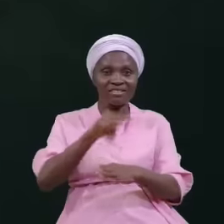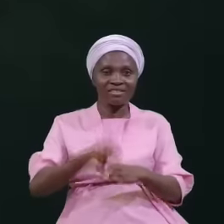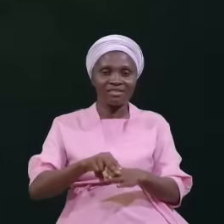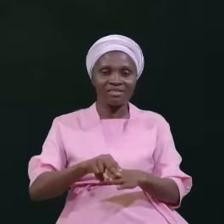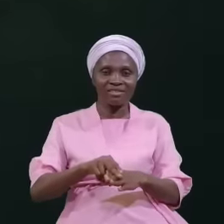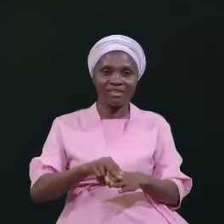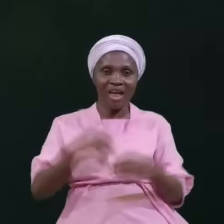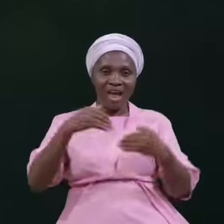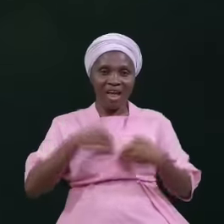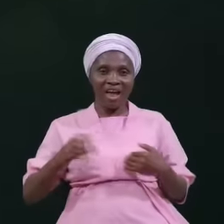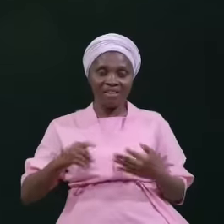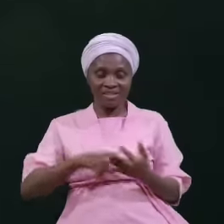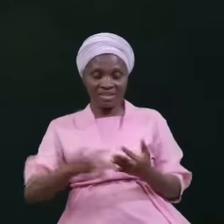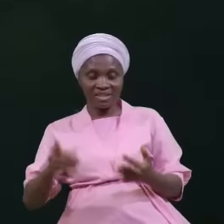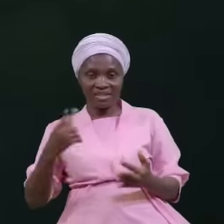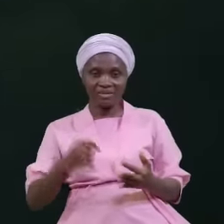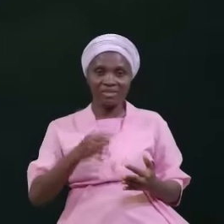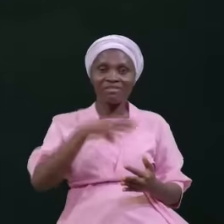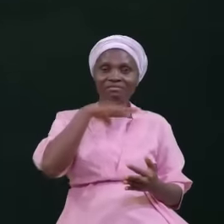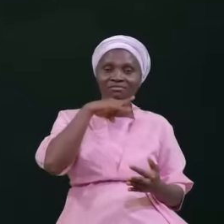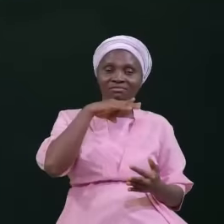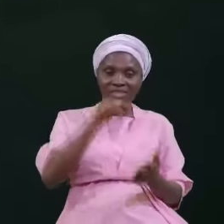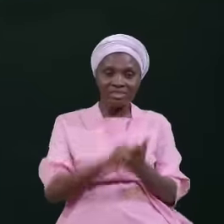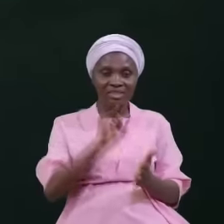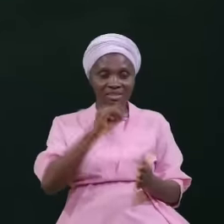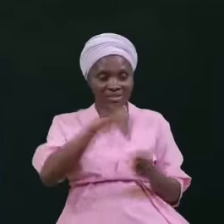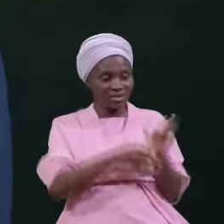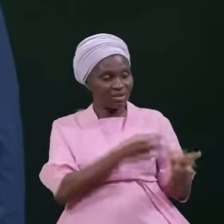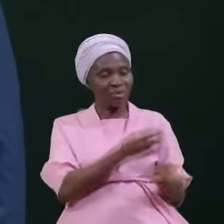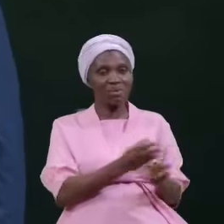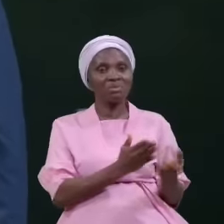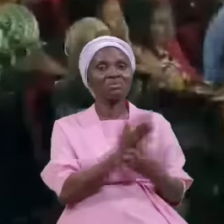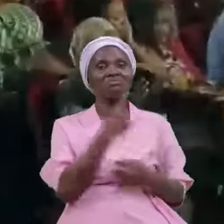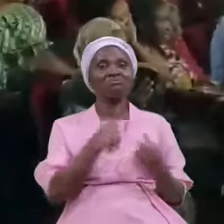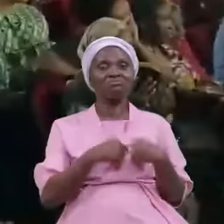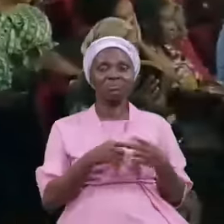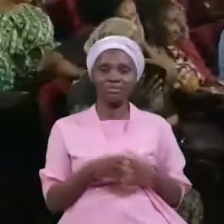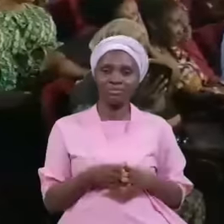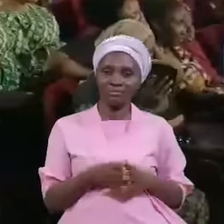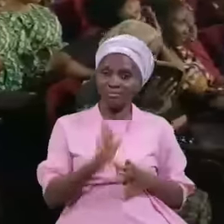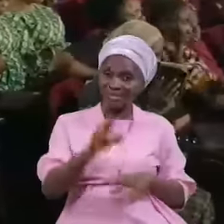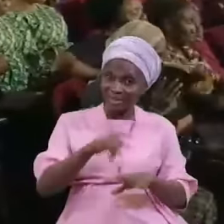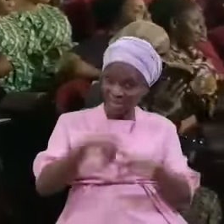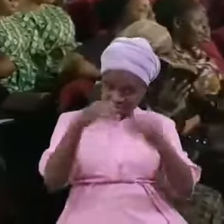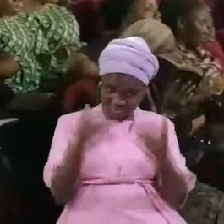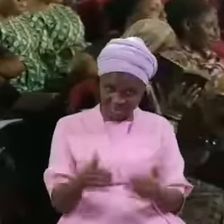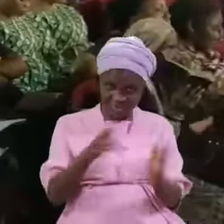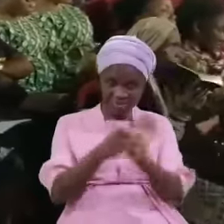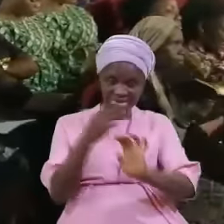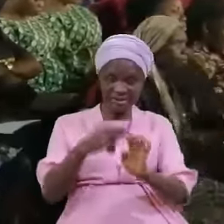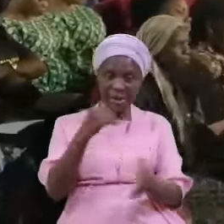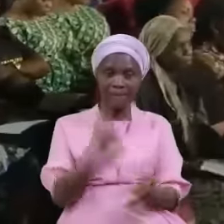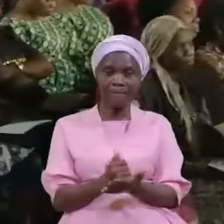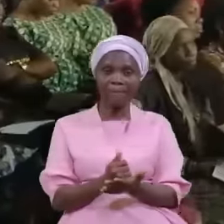corruption that is in the world through lust. Your time has come. This final